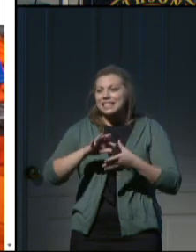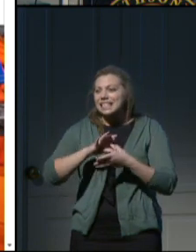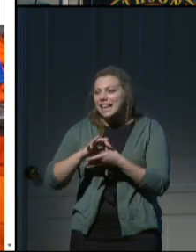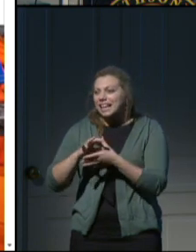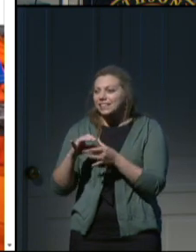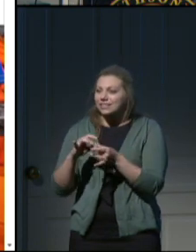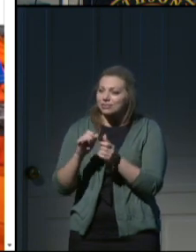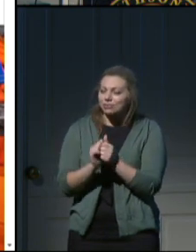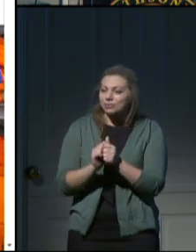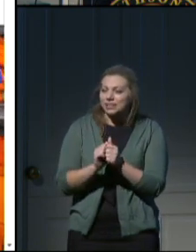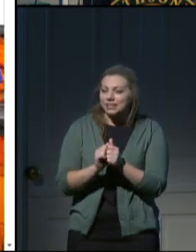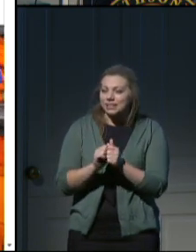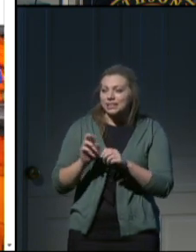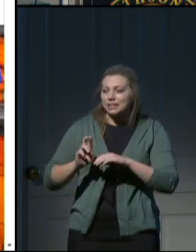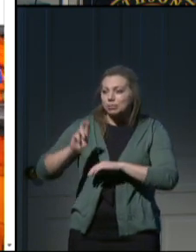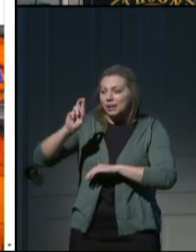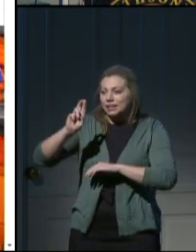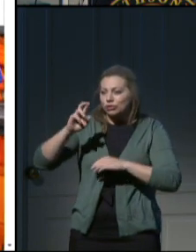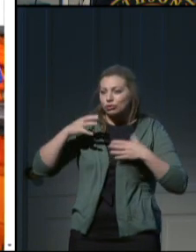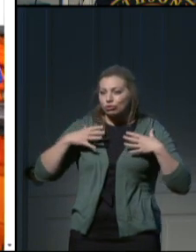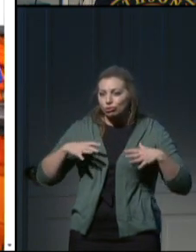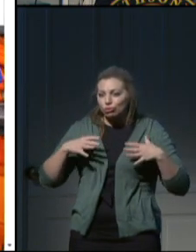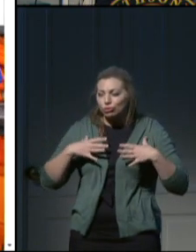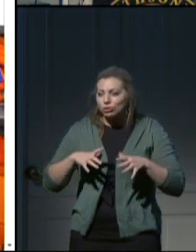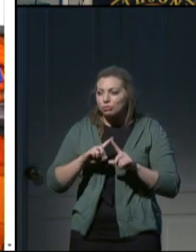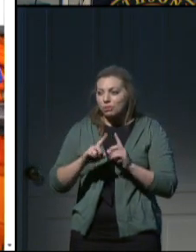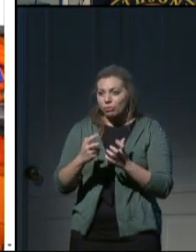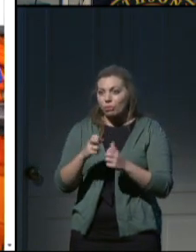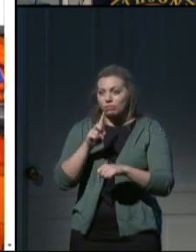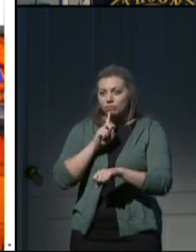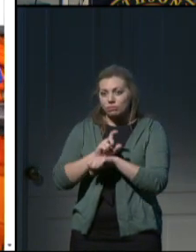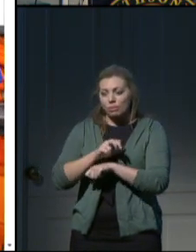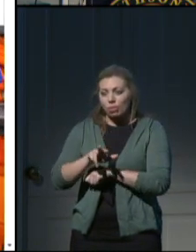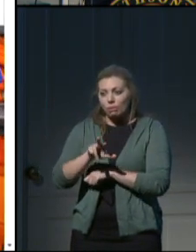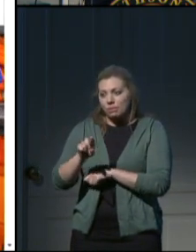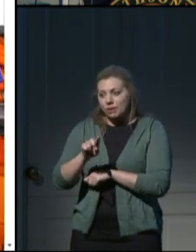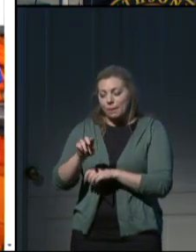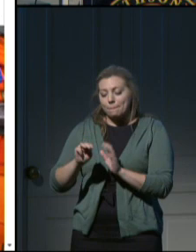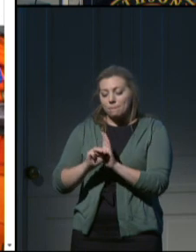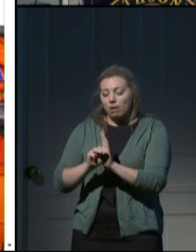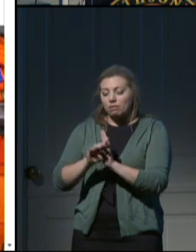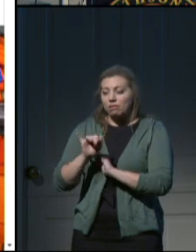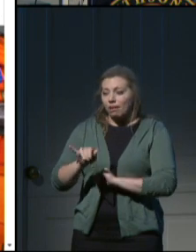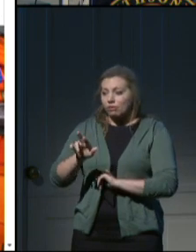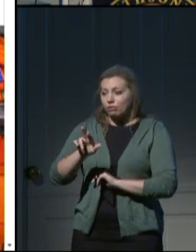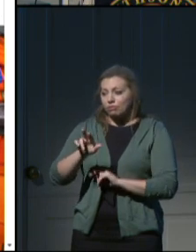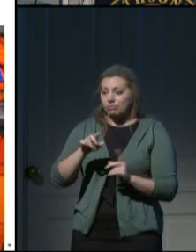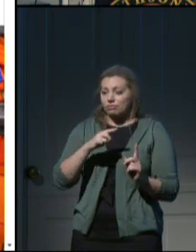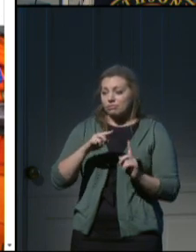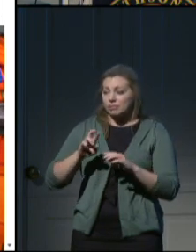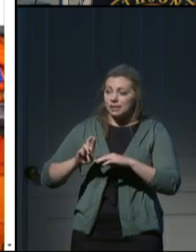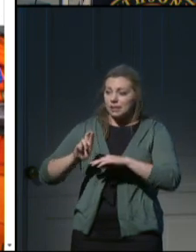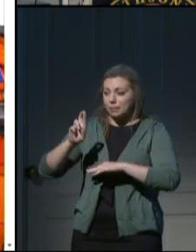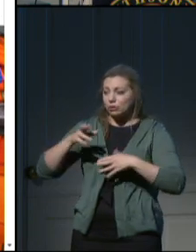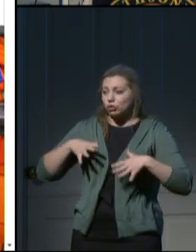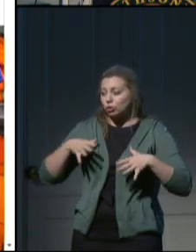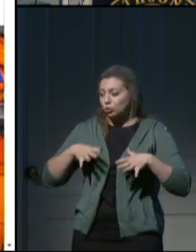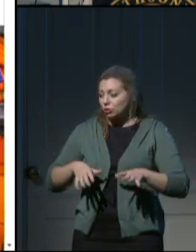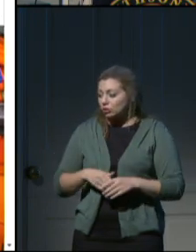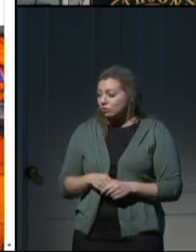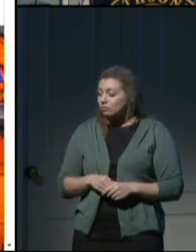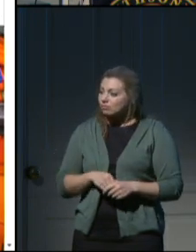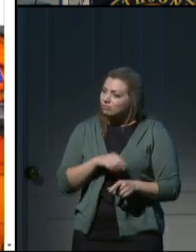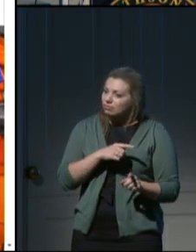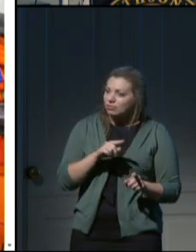content with the spacesuits, but we wanted to get 3D models of the actual spacesuits. So Gabriel and a couple of other people went